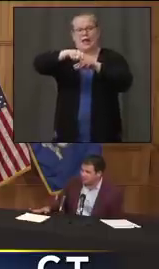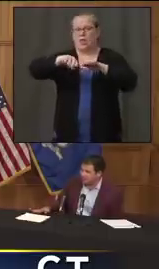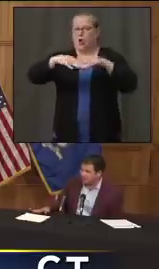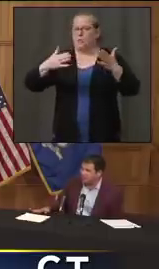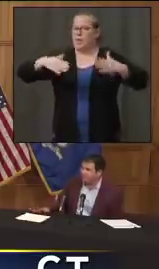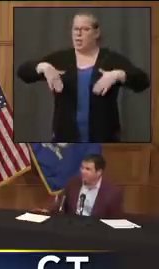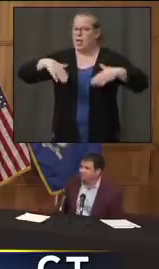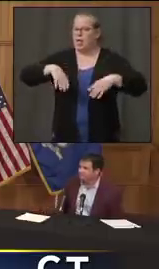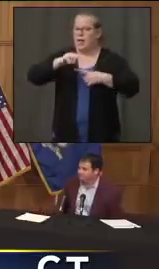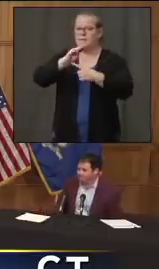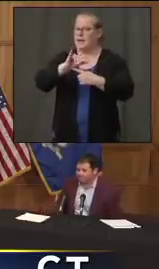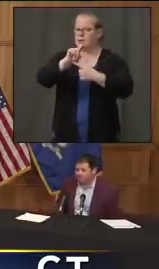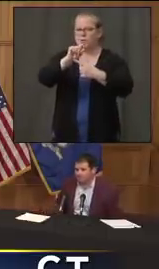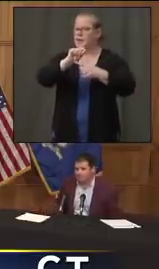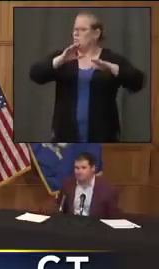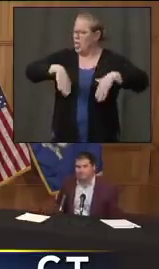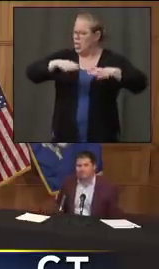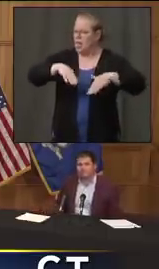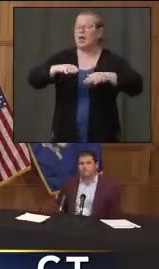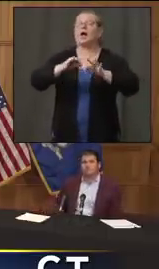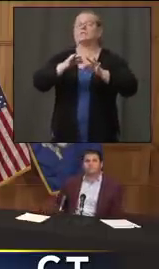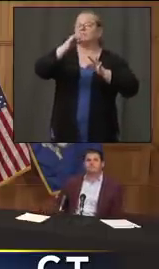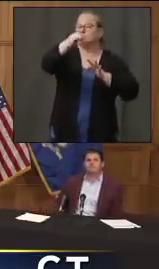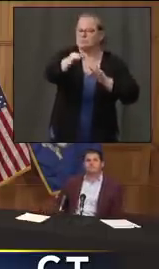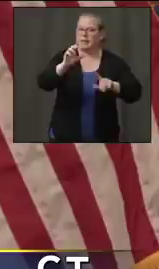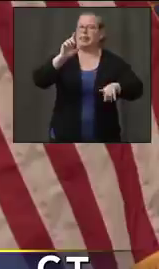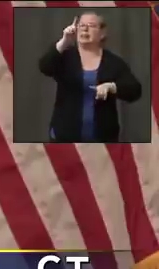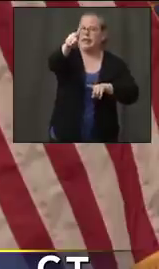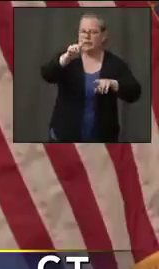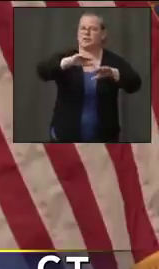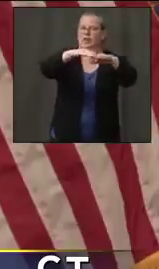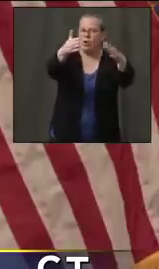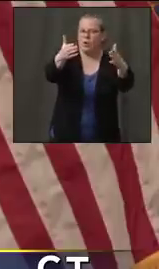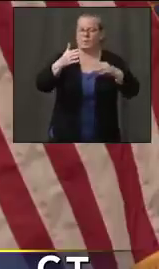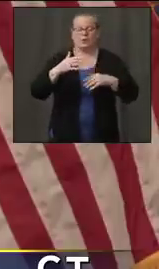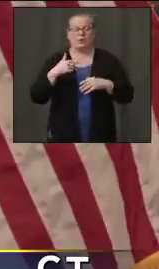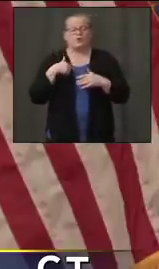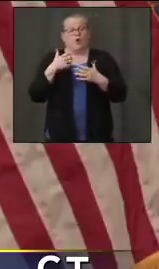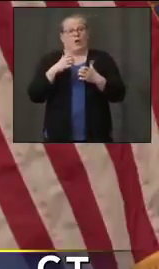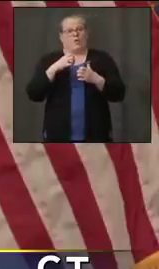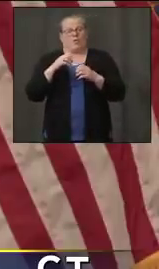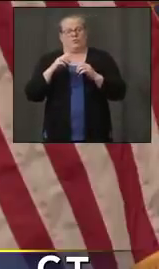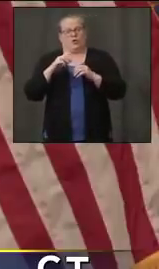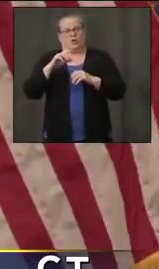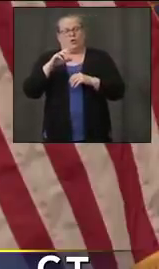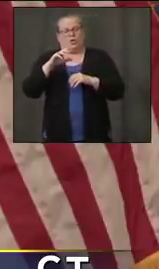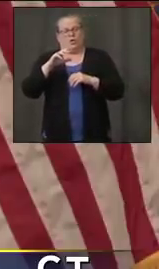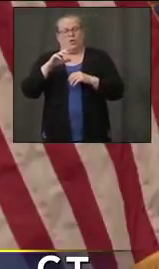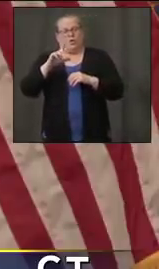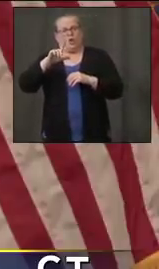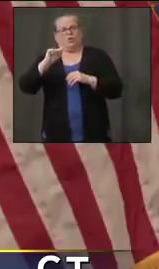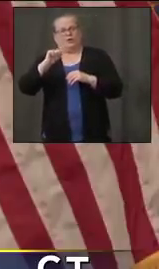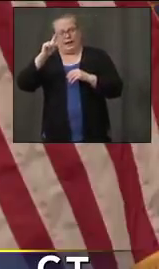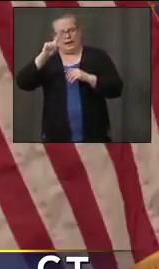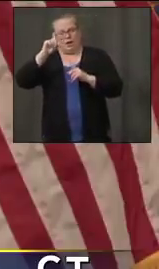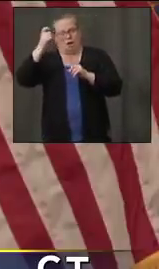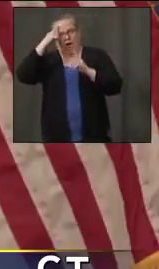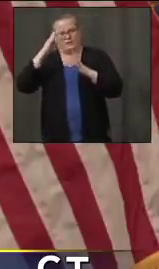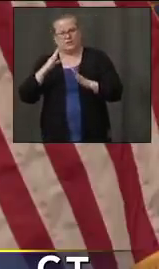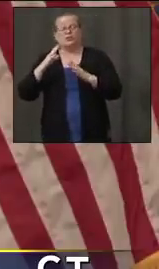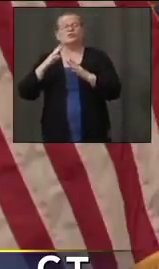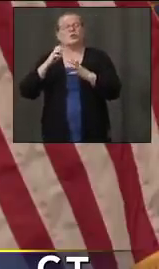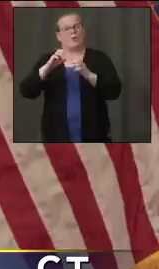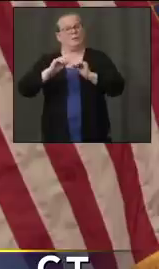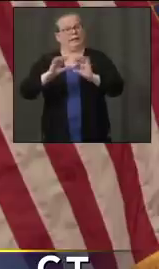phase 2. So I do want to make that clear. So we'll be focusing next week on the hair professionals.